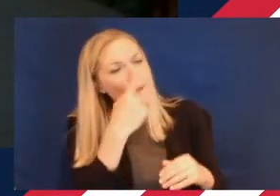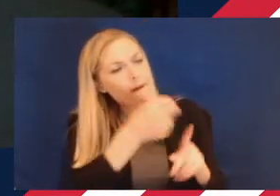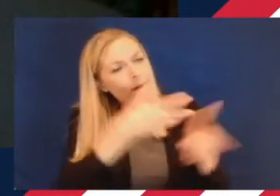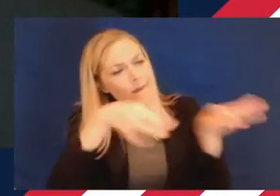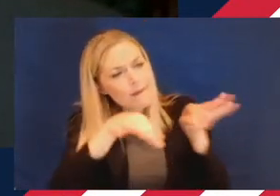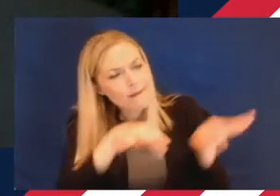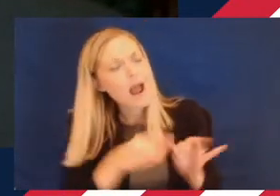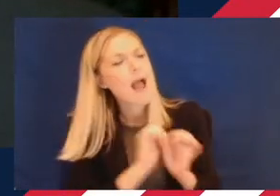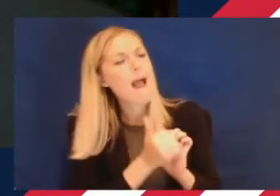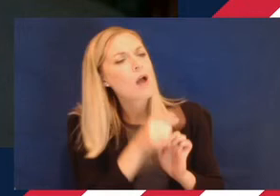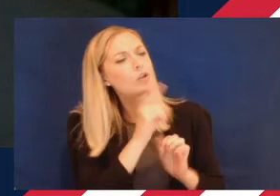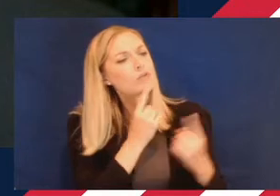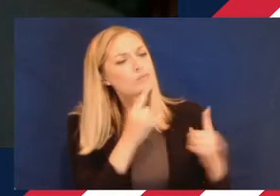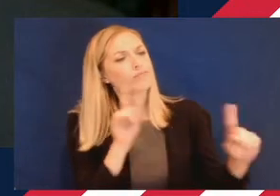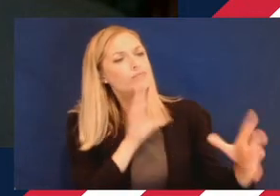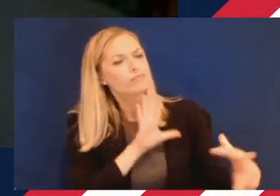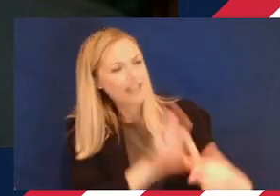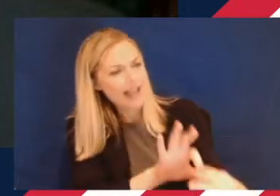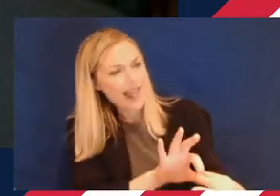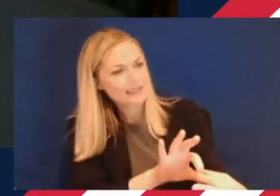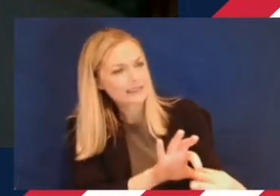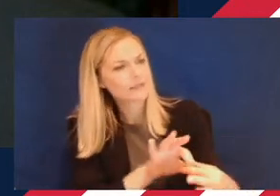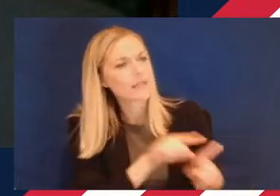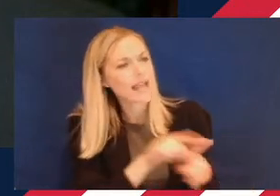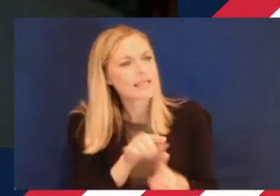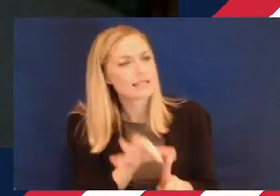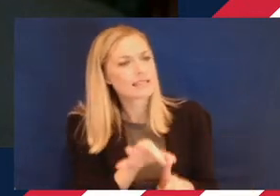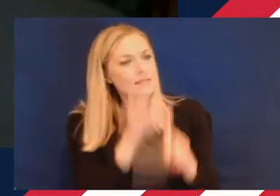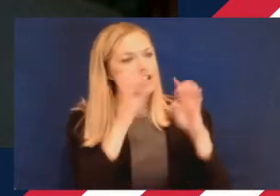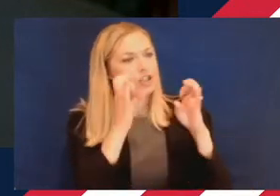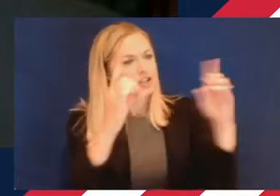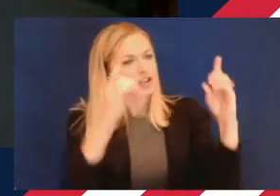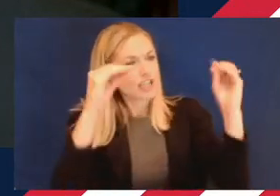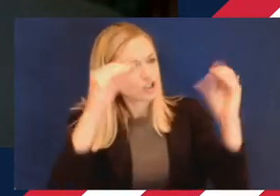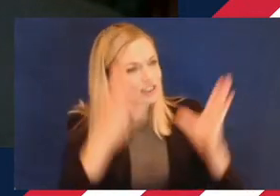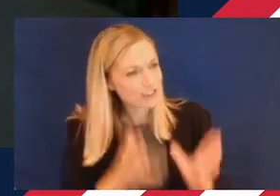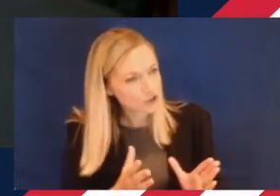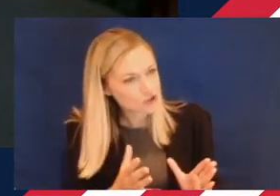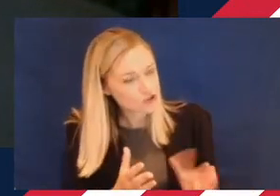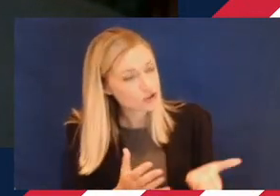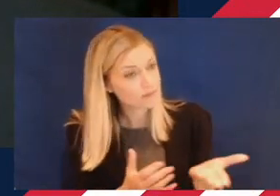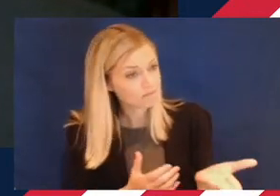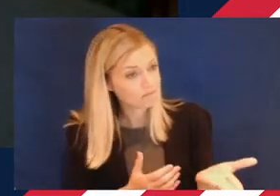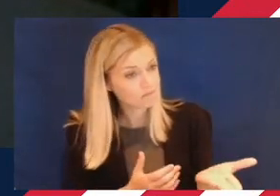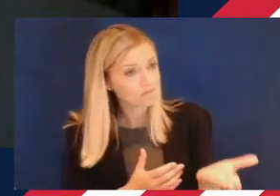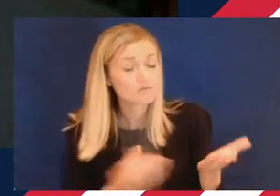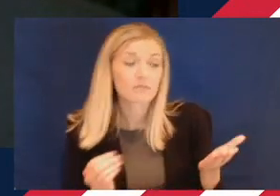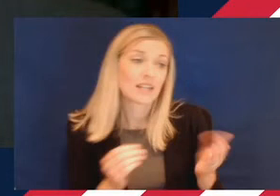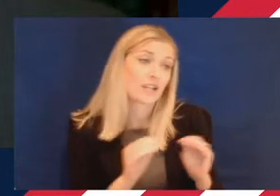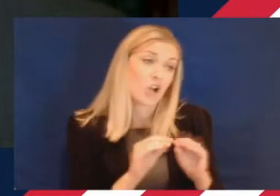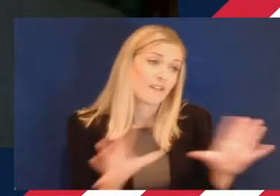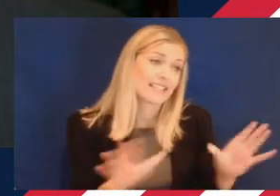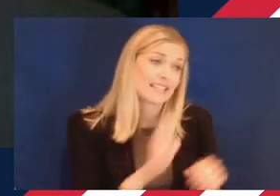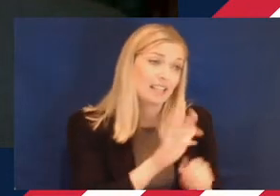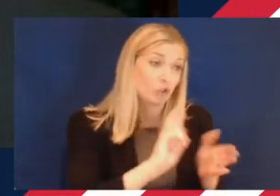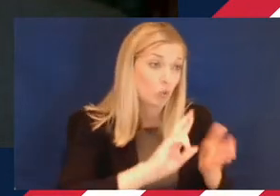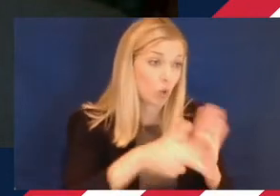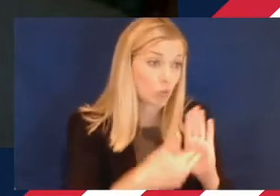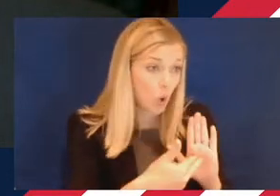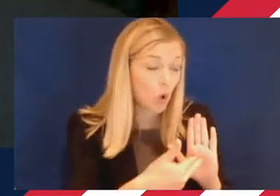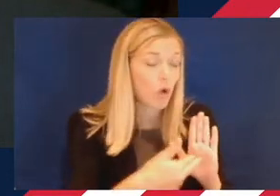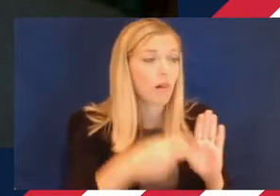your students as a special education teacher, and obviously in your role